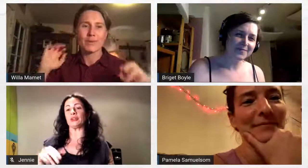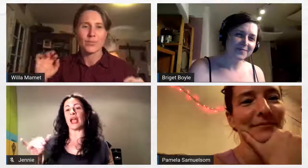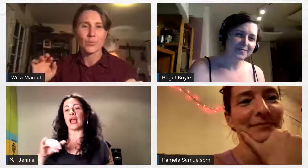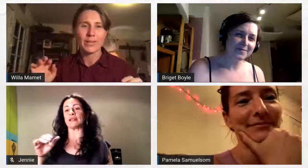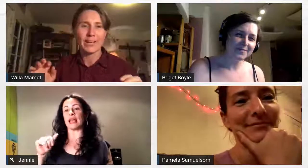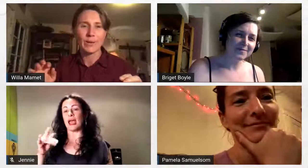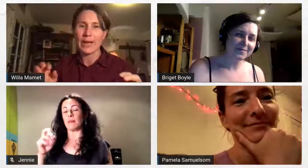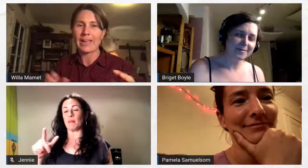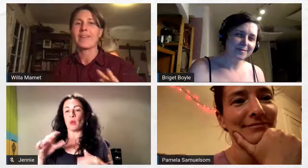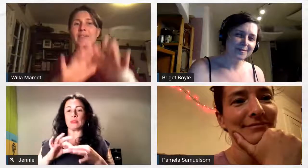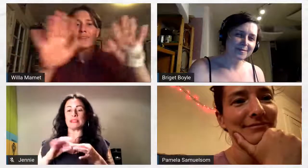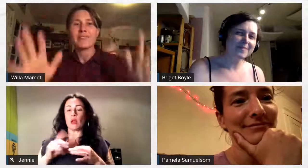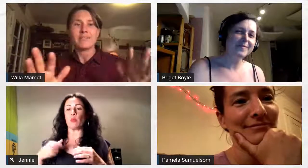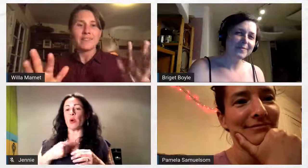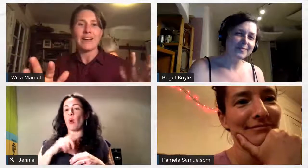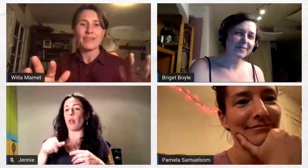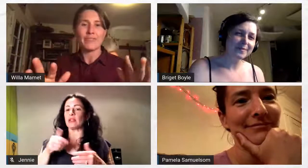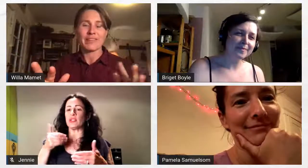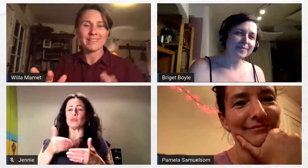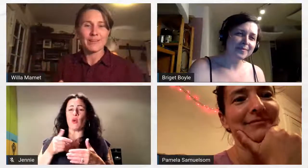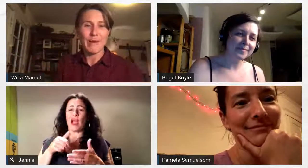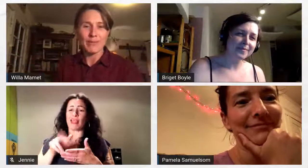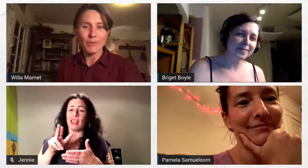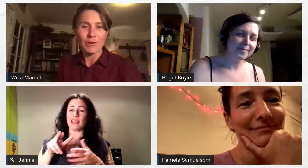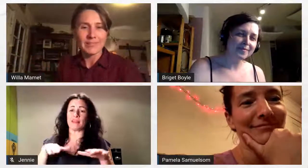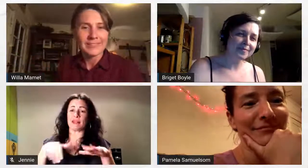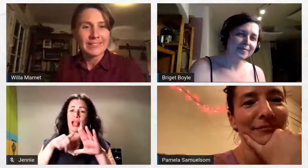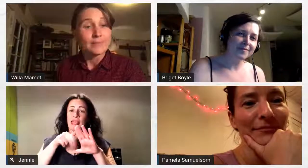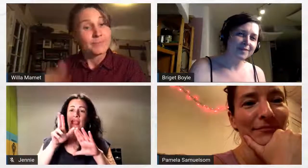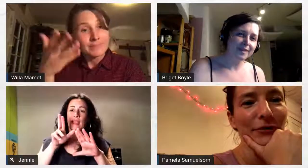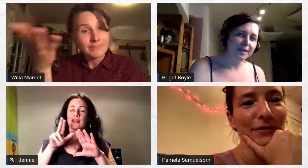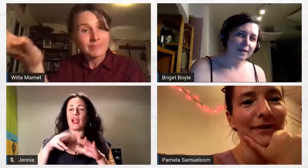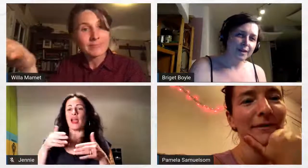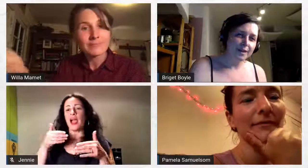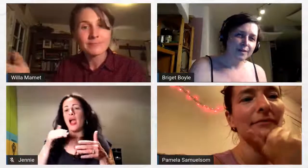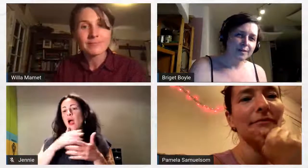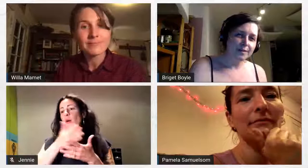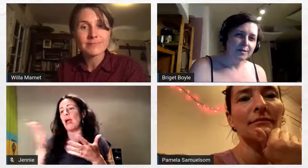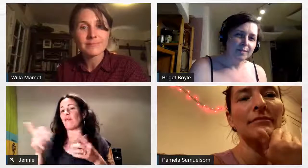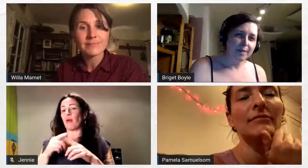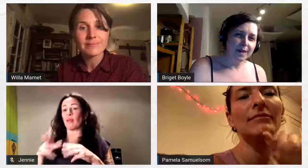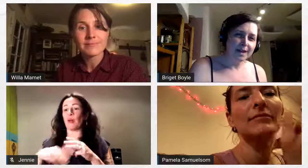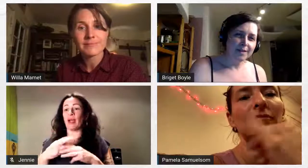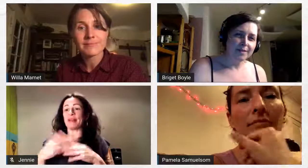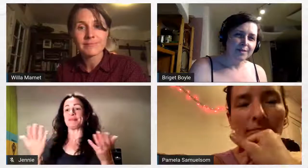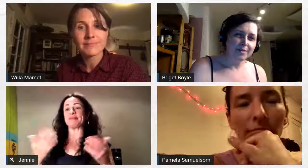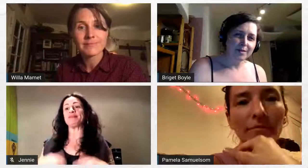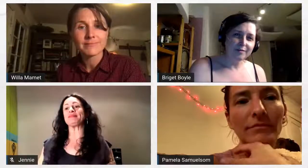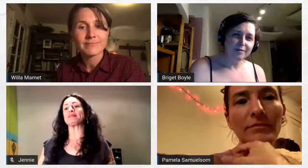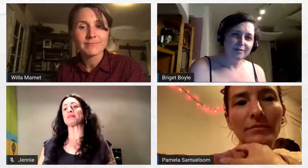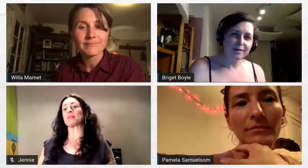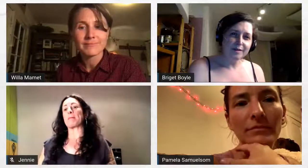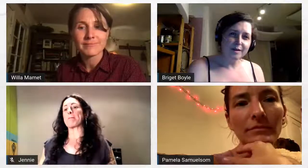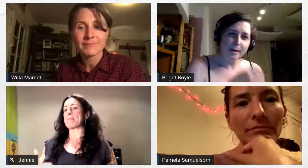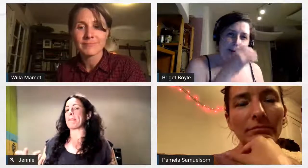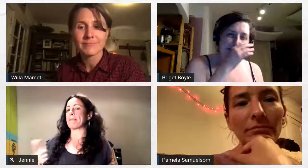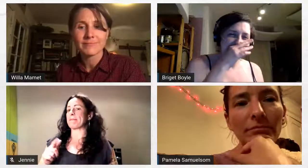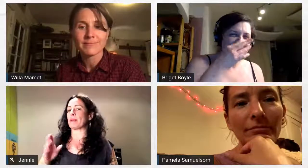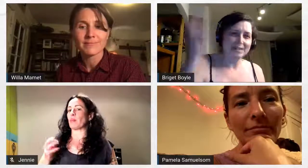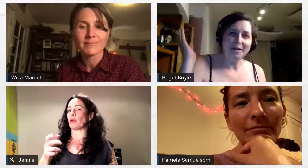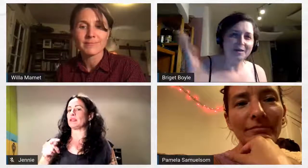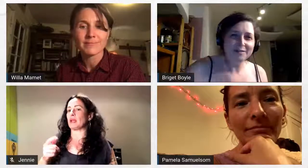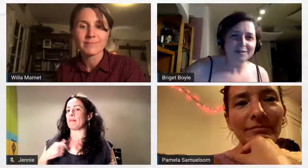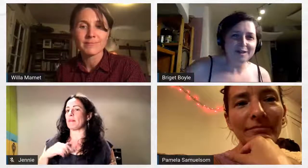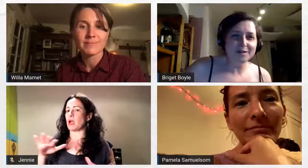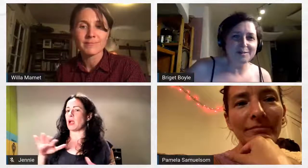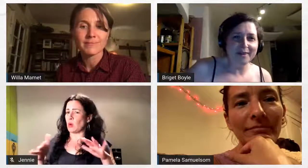say, we're all just one lick away kind of things about the world. Totally. So my sort of